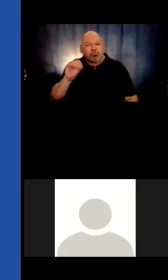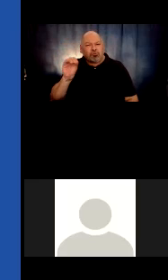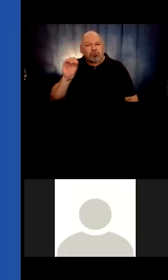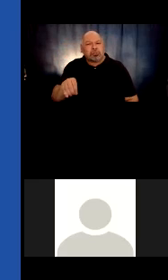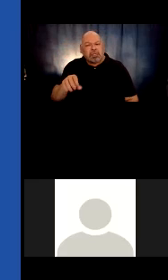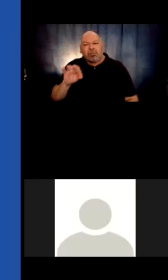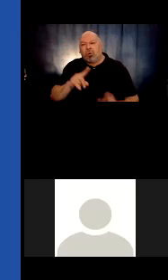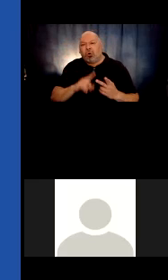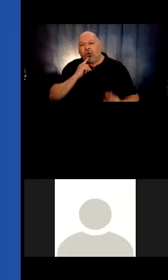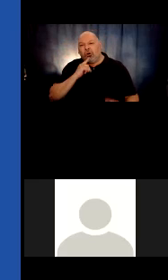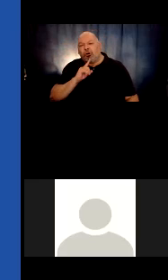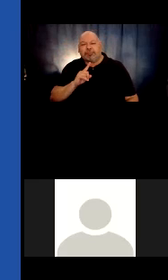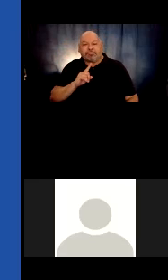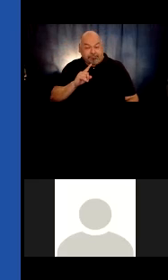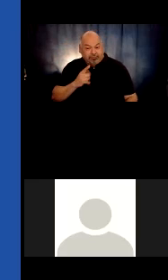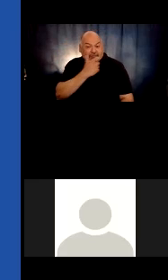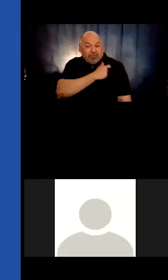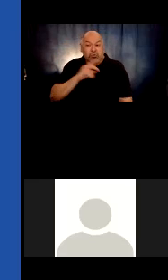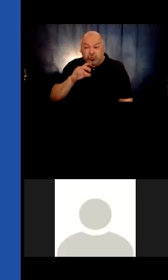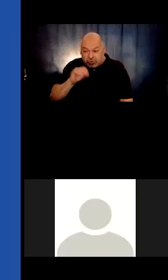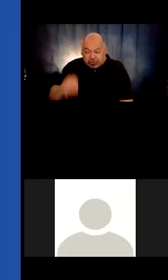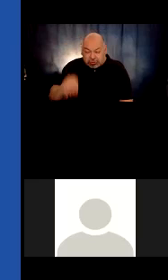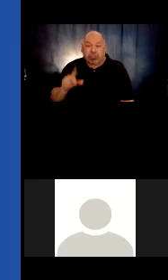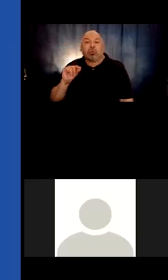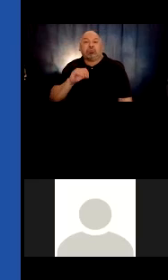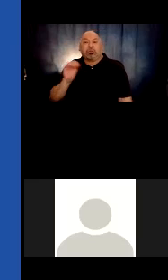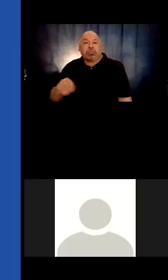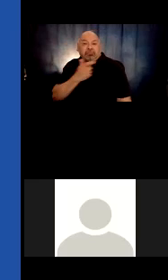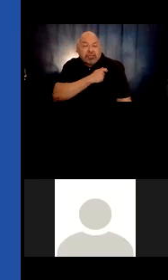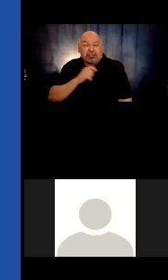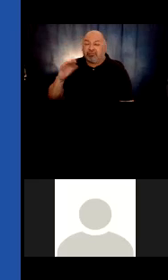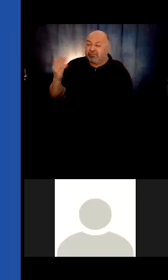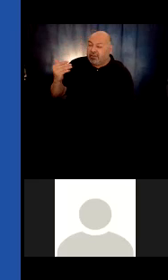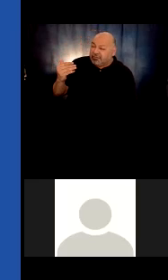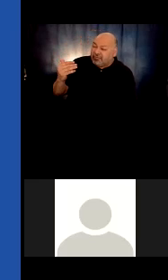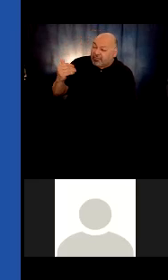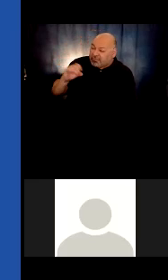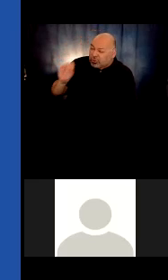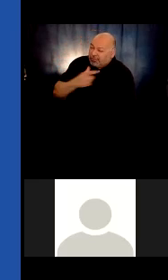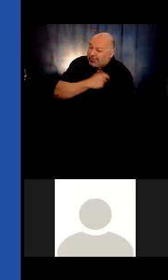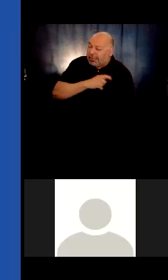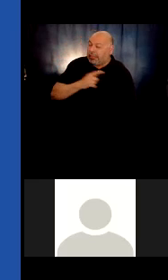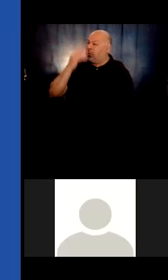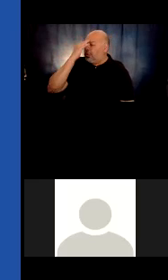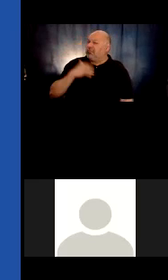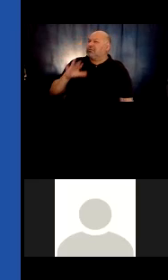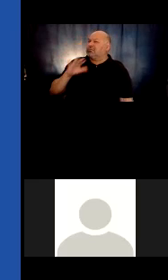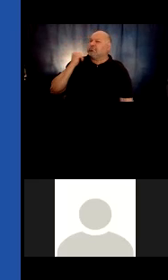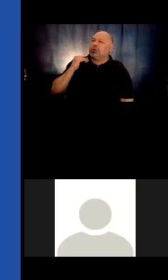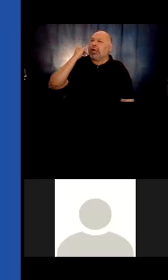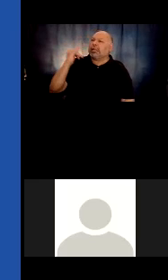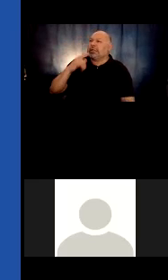5% are vaccinated, or 2% are vaccinated, or 20% are vaccinated, or 50% are vaccinated? It'd be helpful to give us a better snapshot